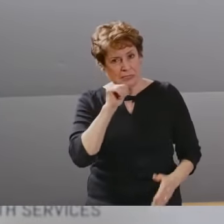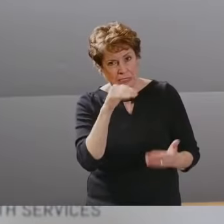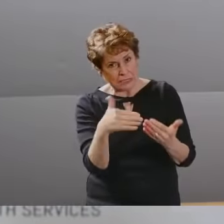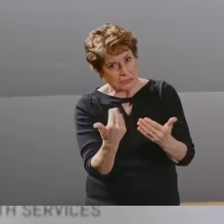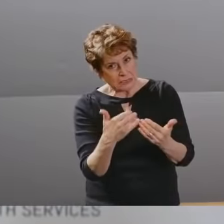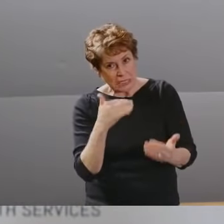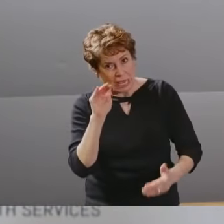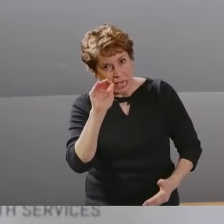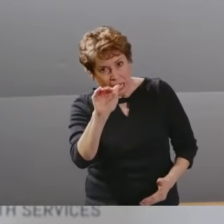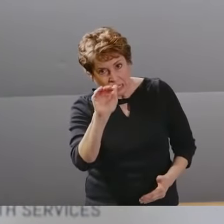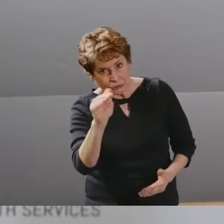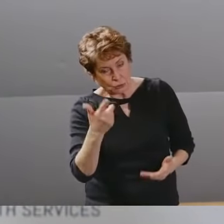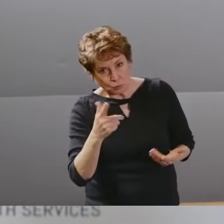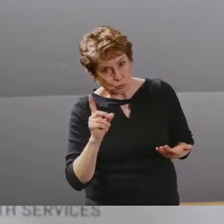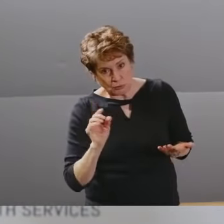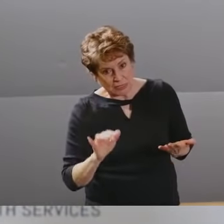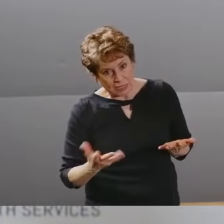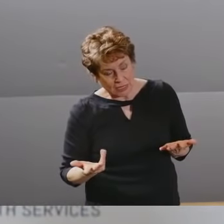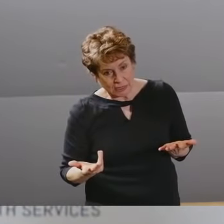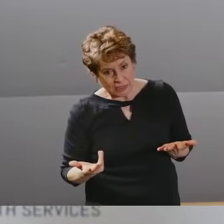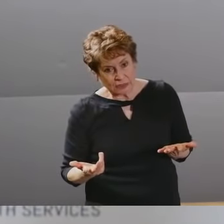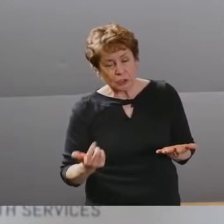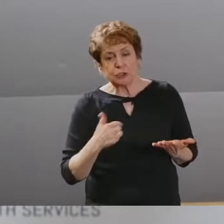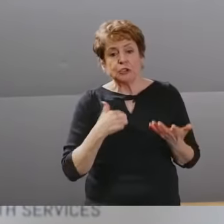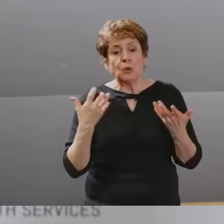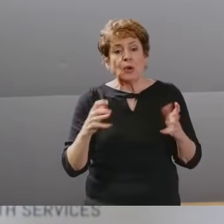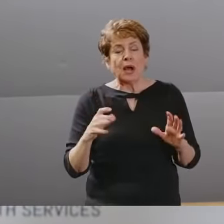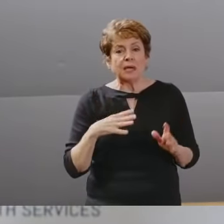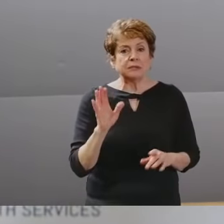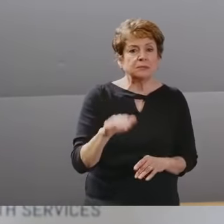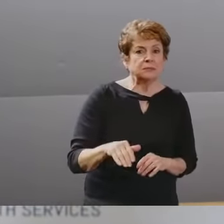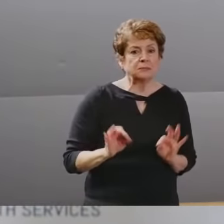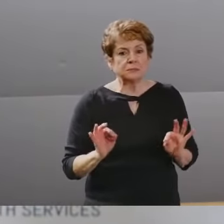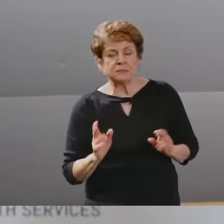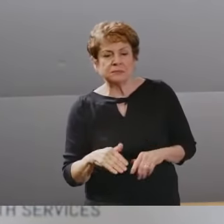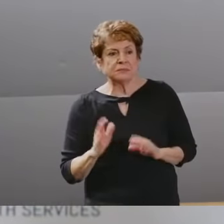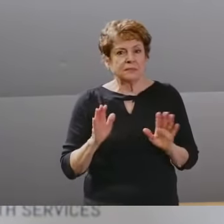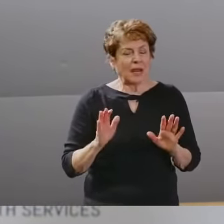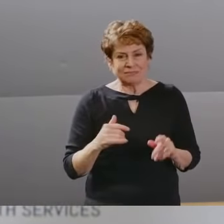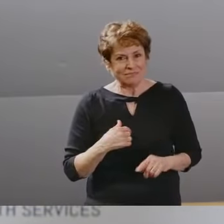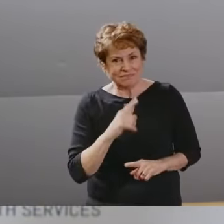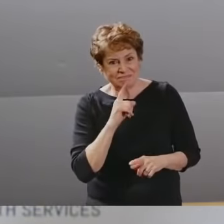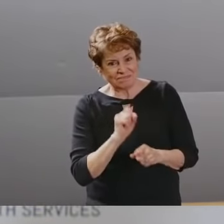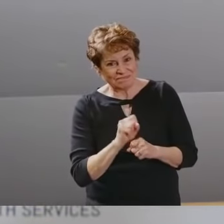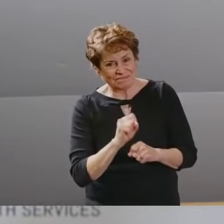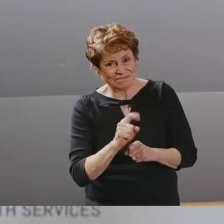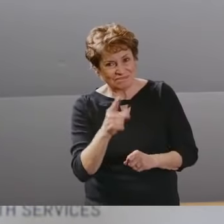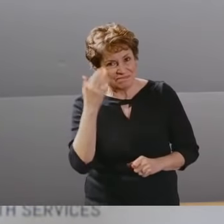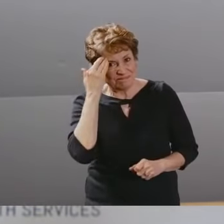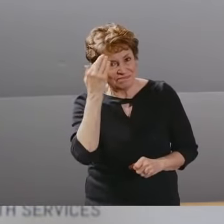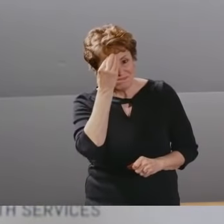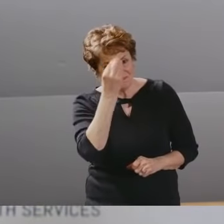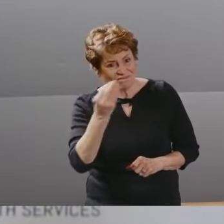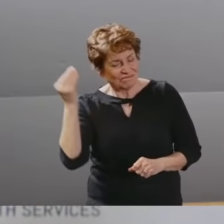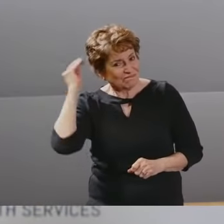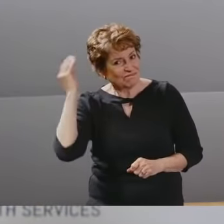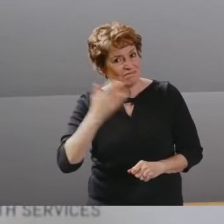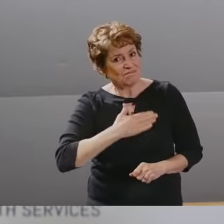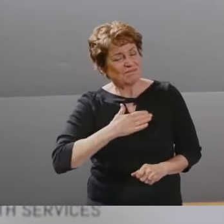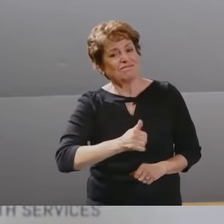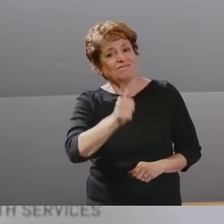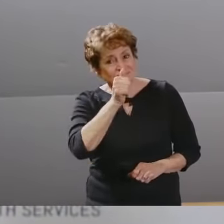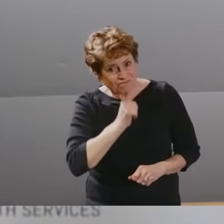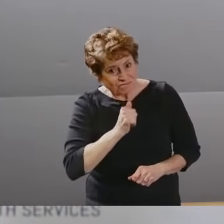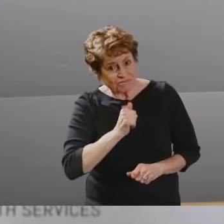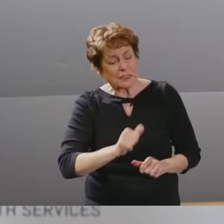underestimate how big an ask it is. But it is our ask today. It's my